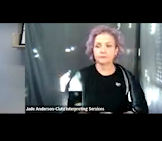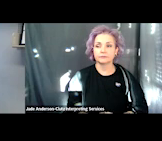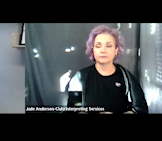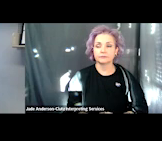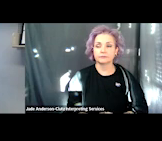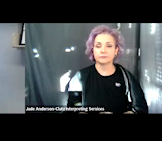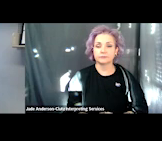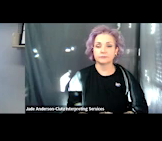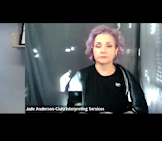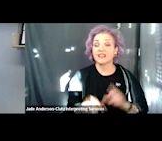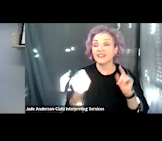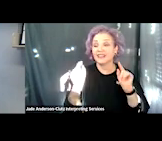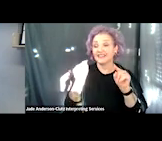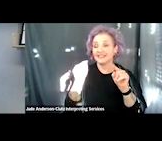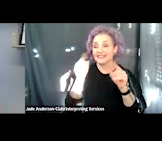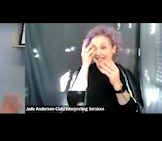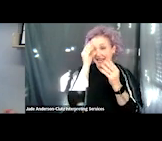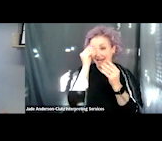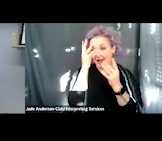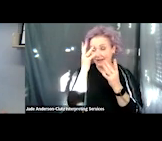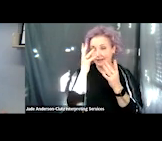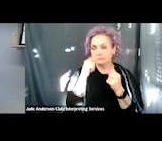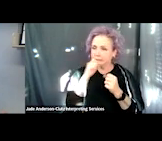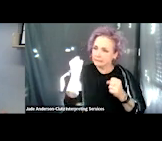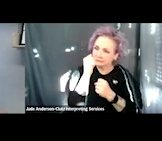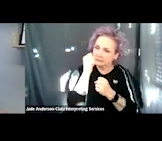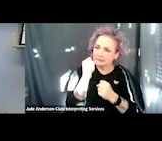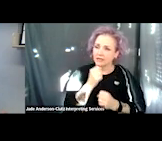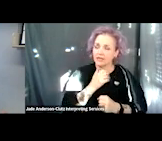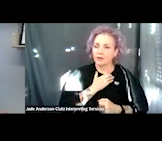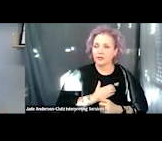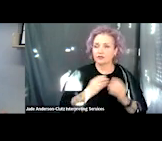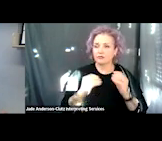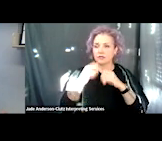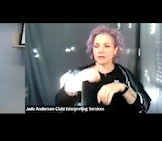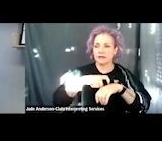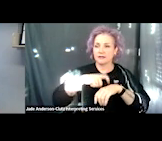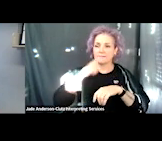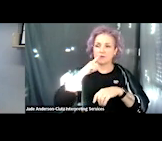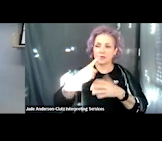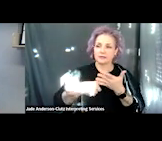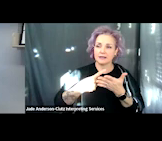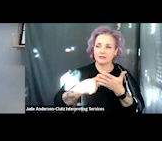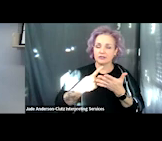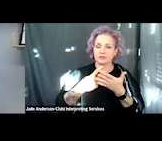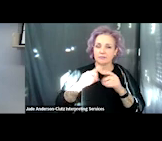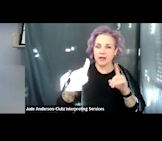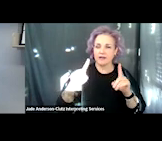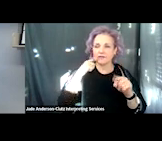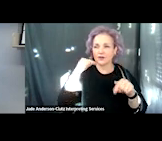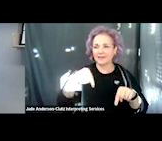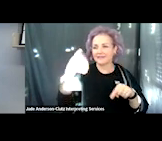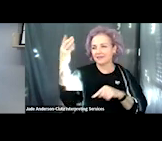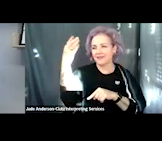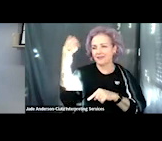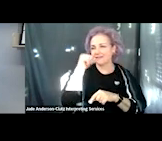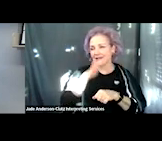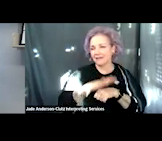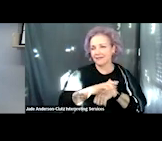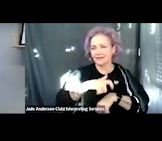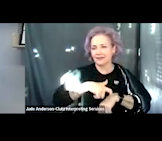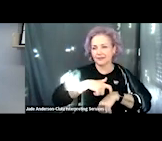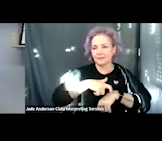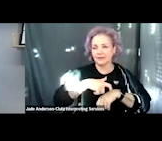about the data more, but for the purposes of this talk, we're not going to go into too much detail. But, on the molecular side, we know that there's